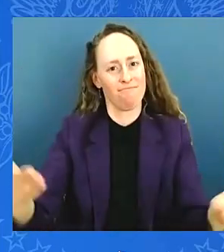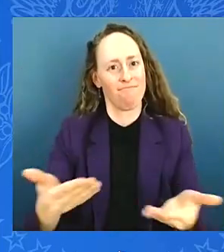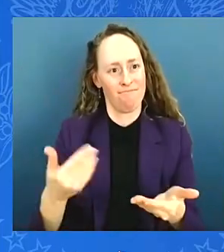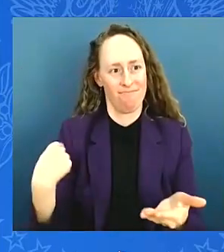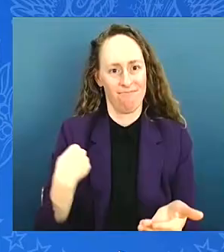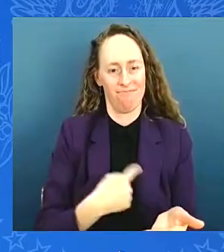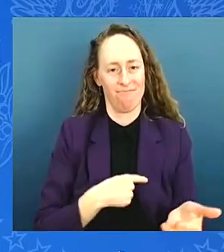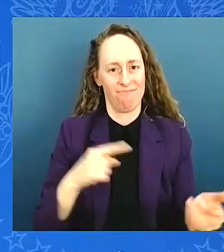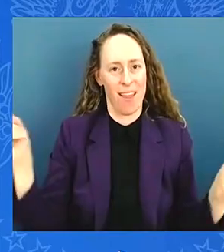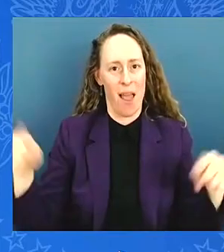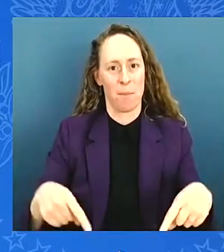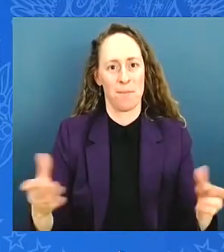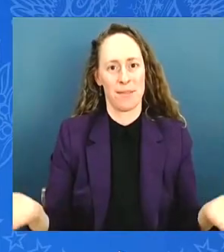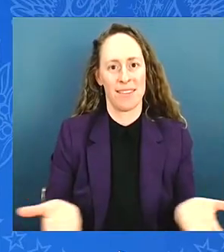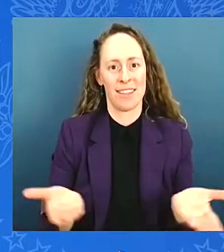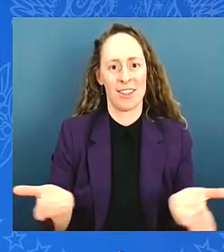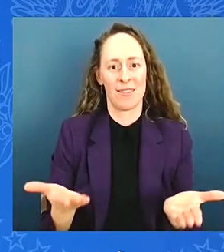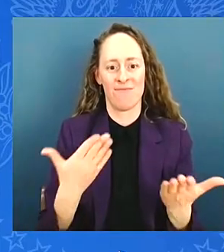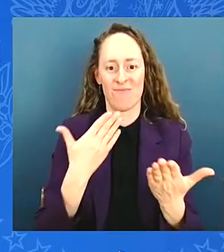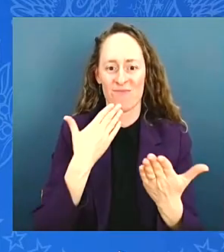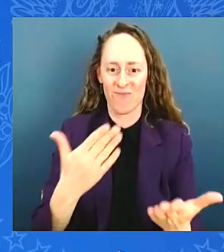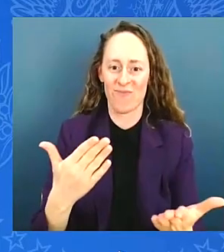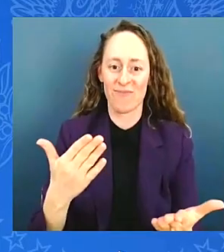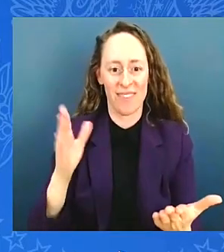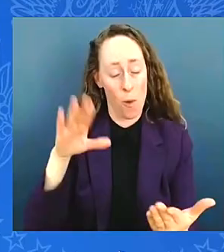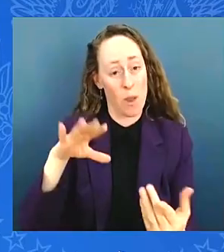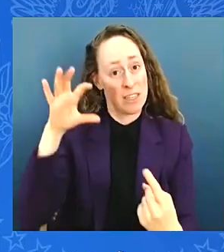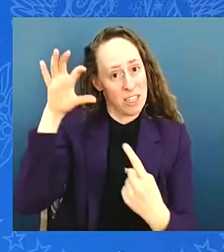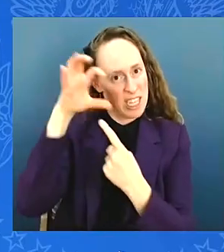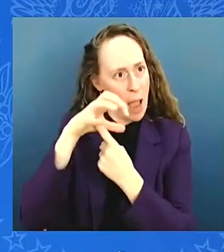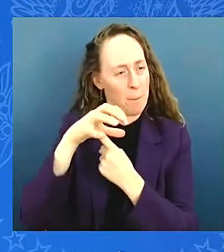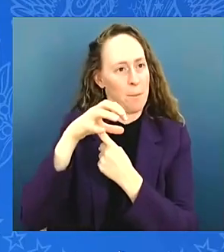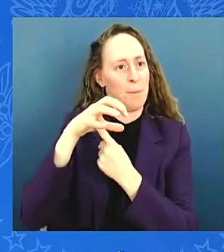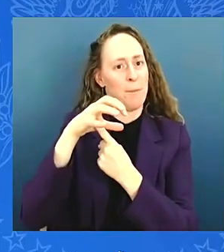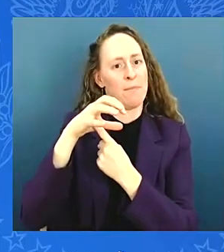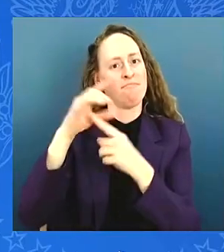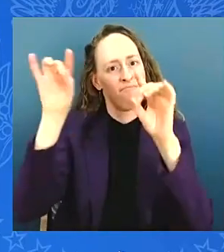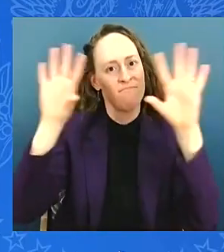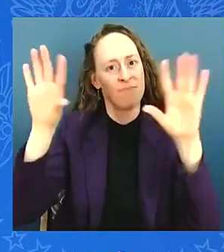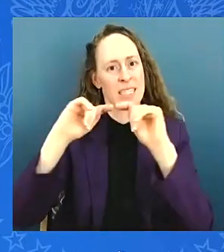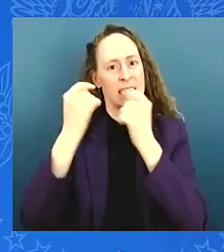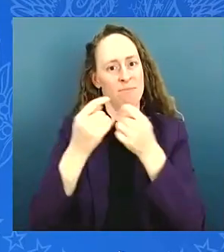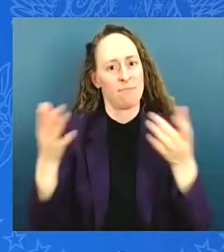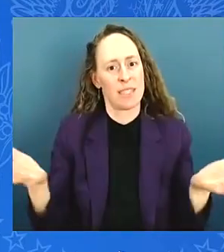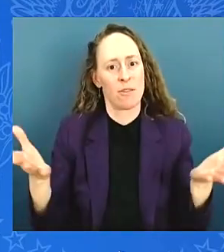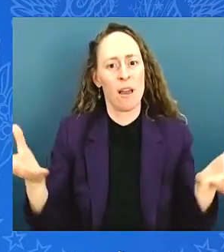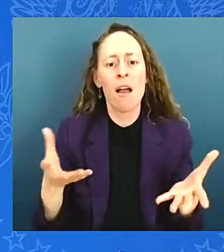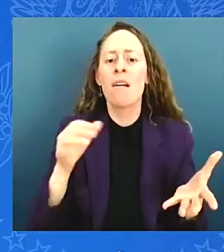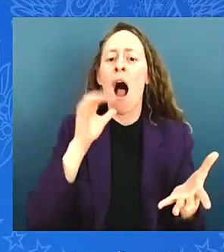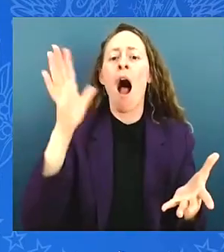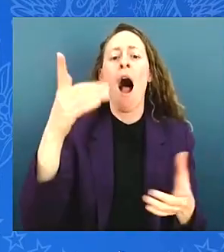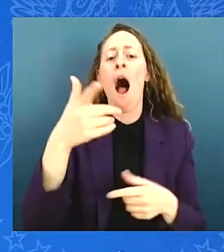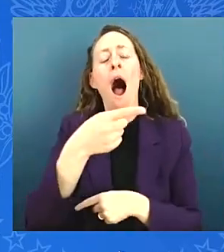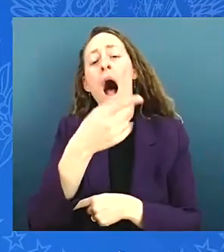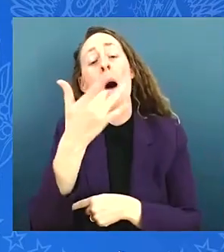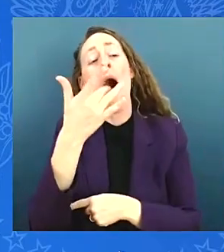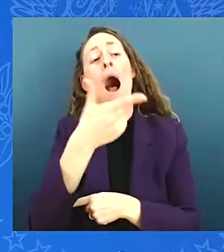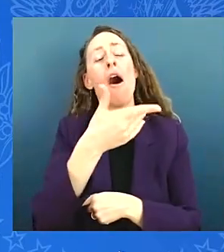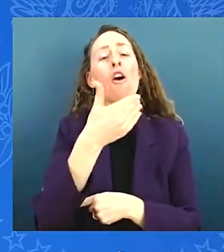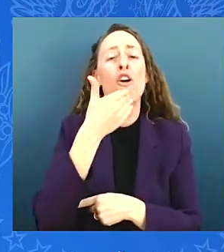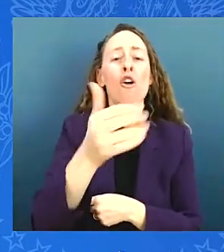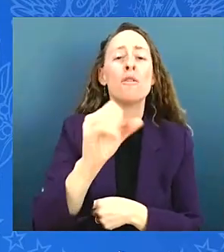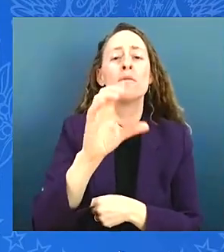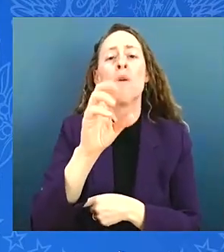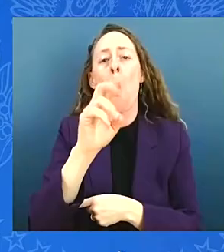here. You know, there's no, you know, no participation or high score, you know. Oh, I was the high scorer.